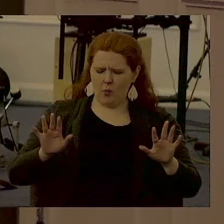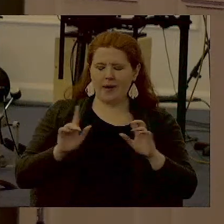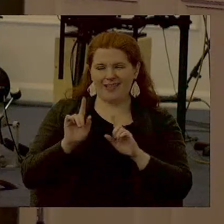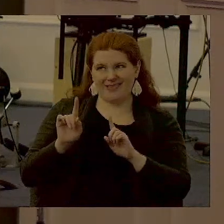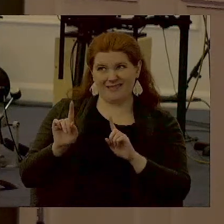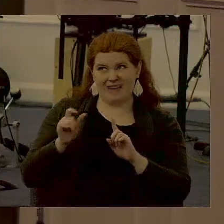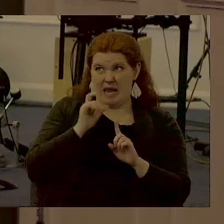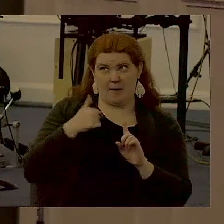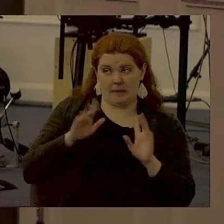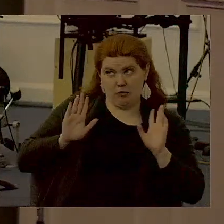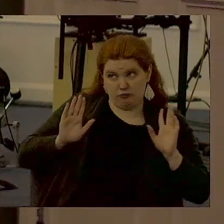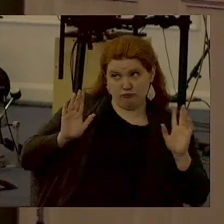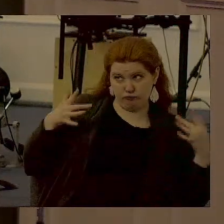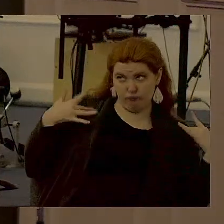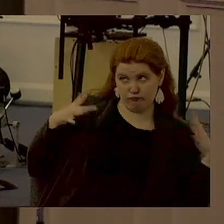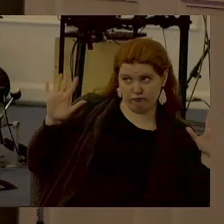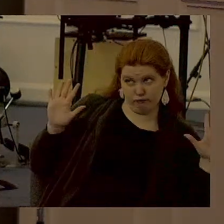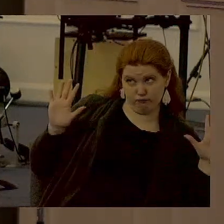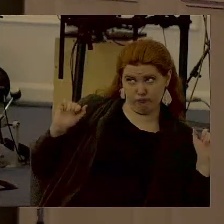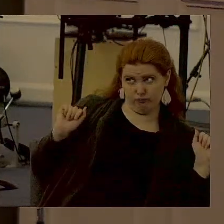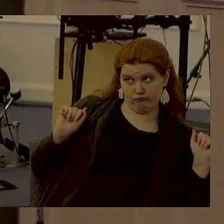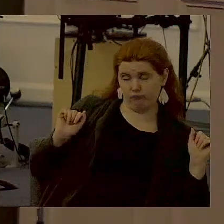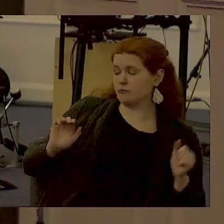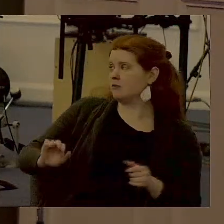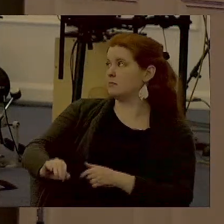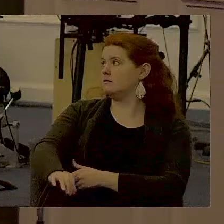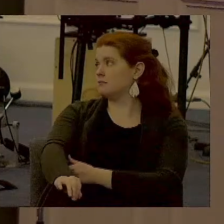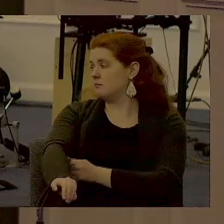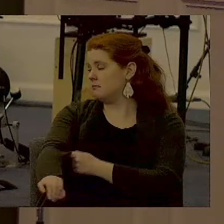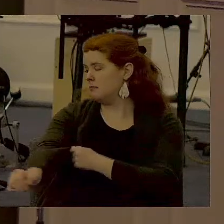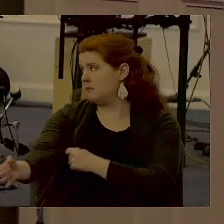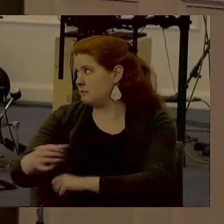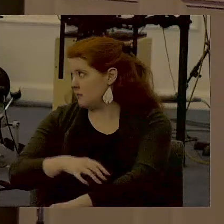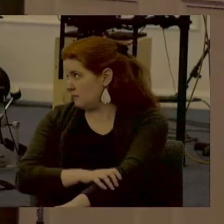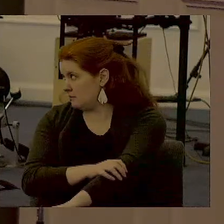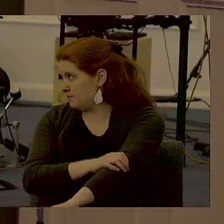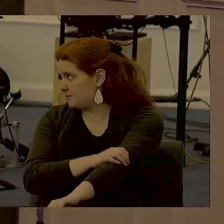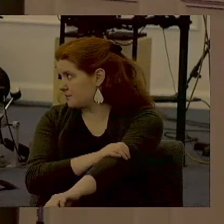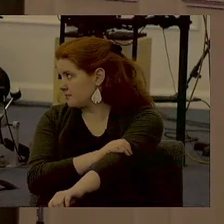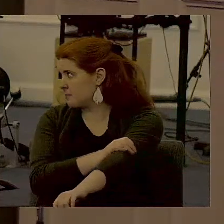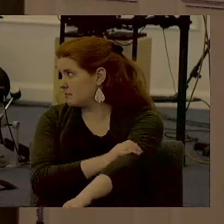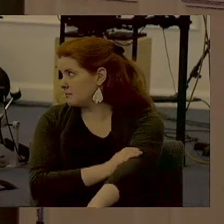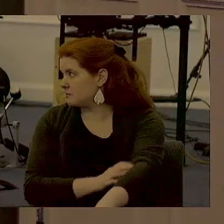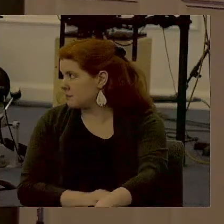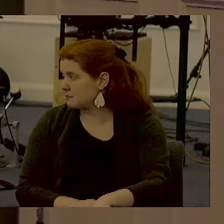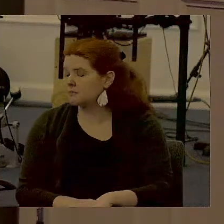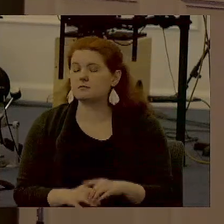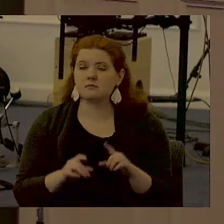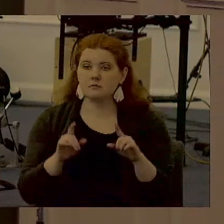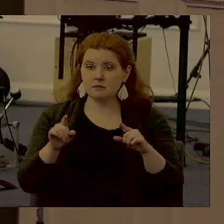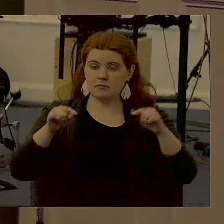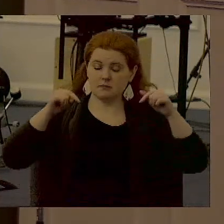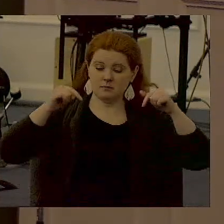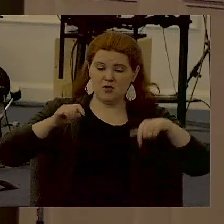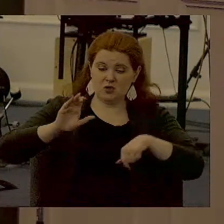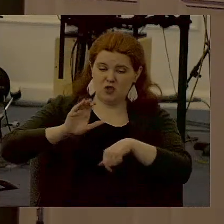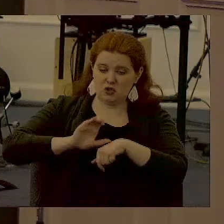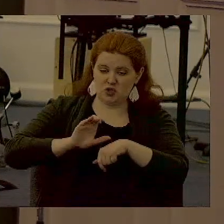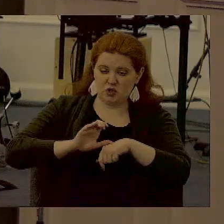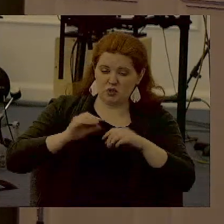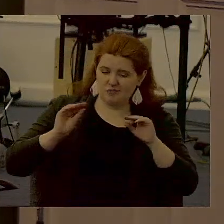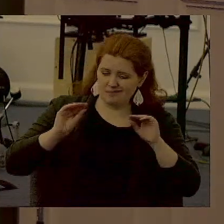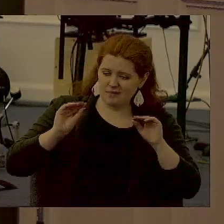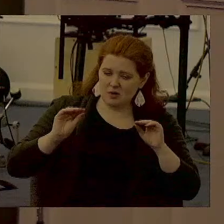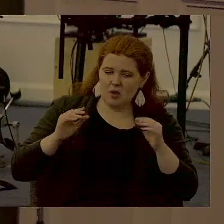technically, not me. Listen, we have no desire to be a church